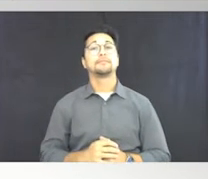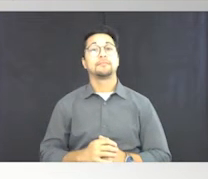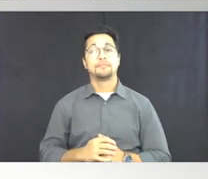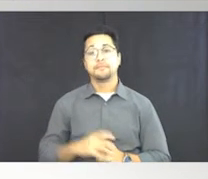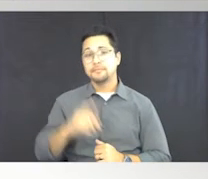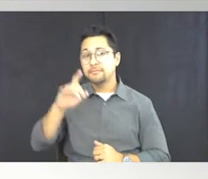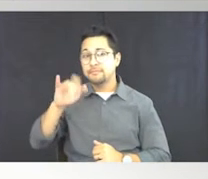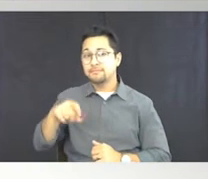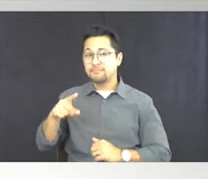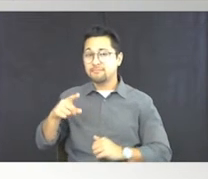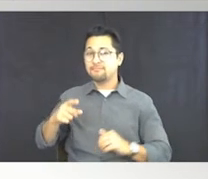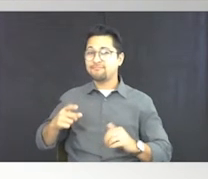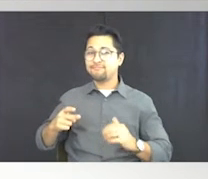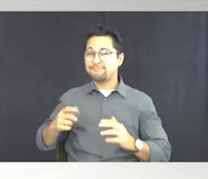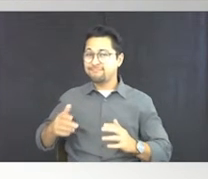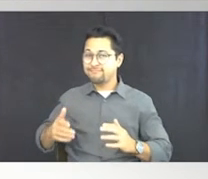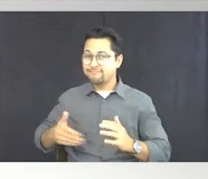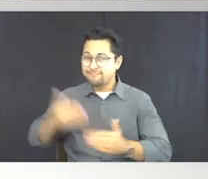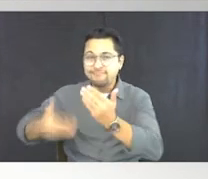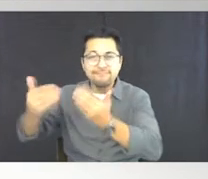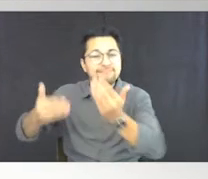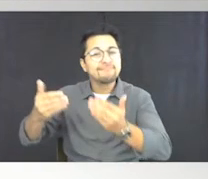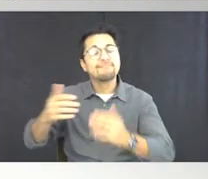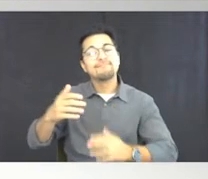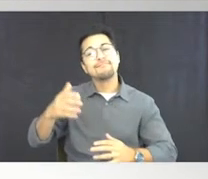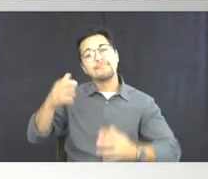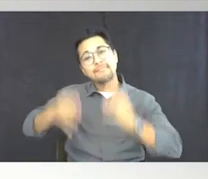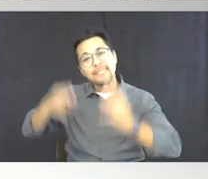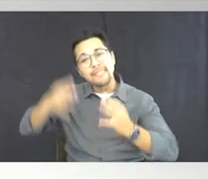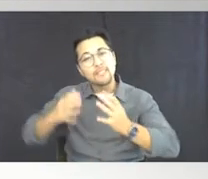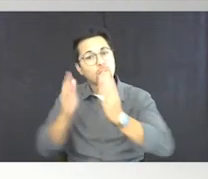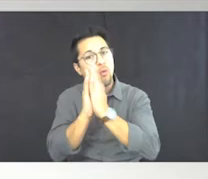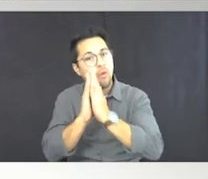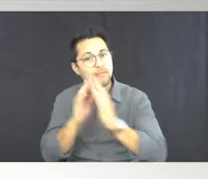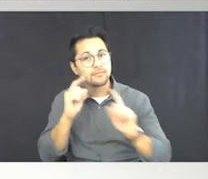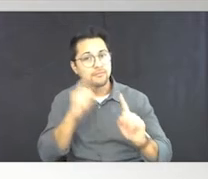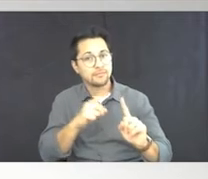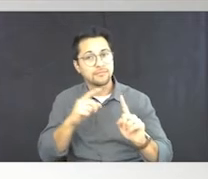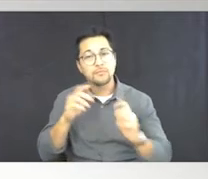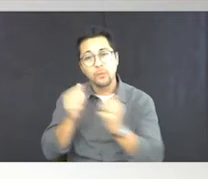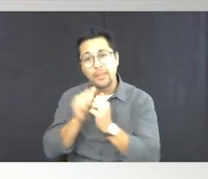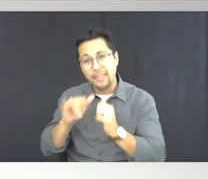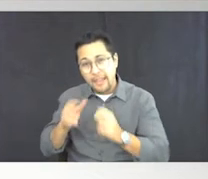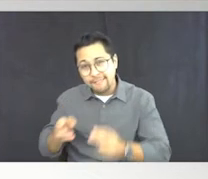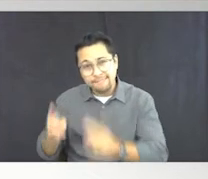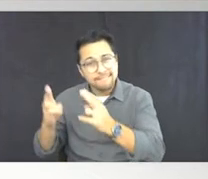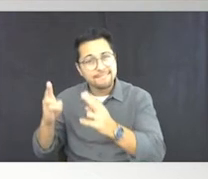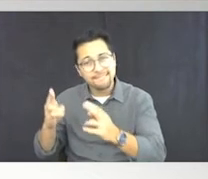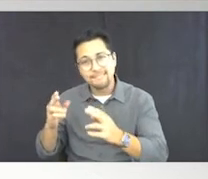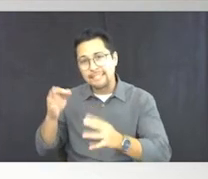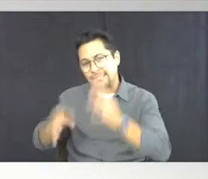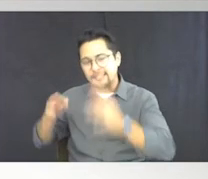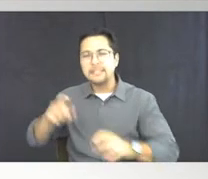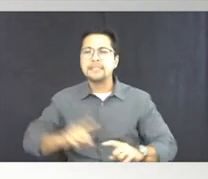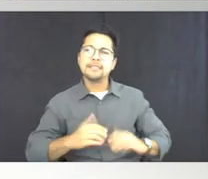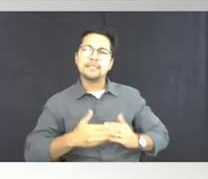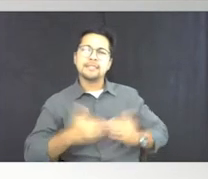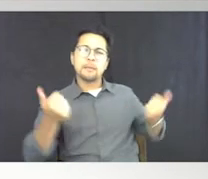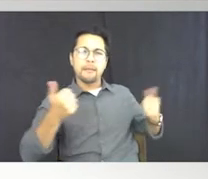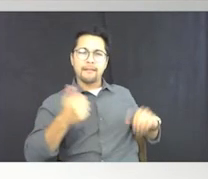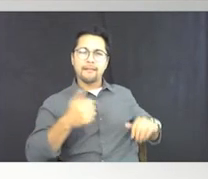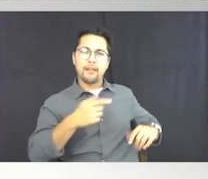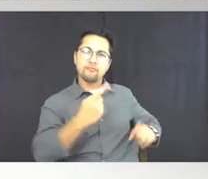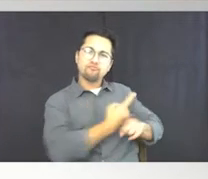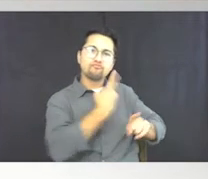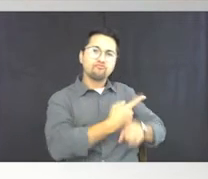So it's an expedited hearing request. And with an expedited hearing request, it's different than a regular hearing request. A